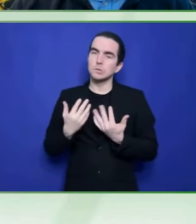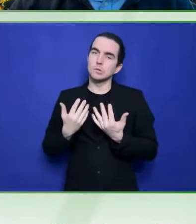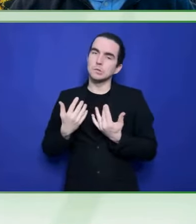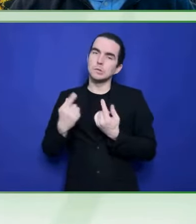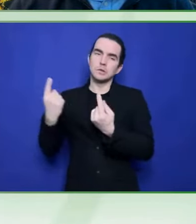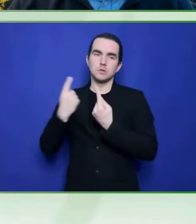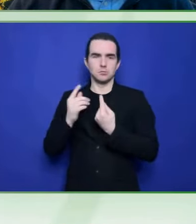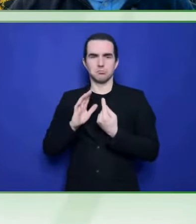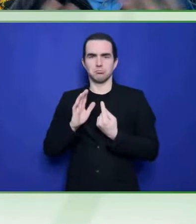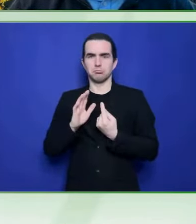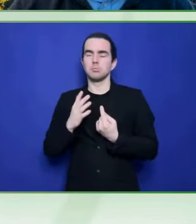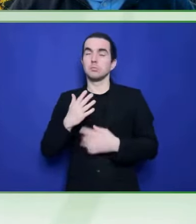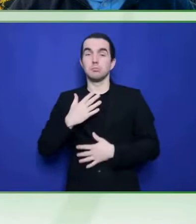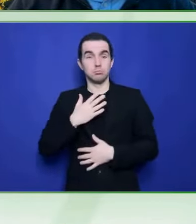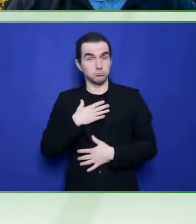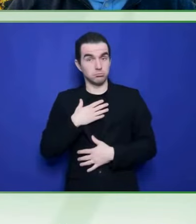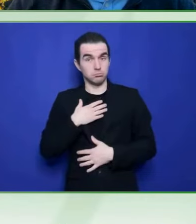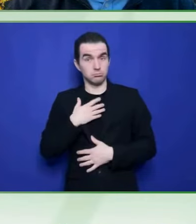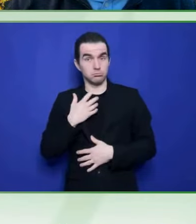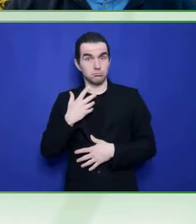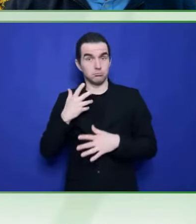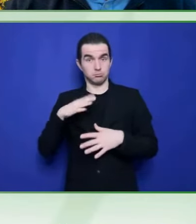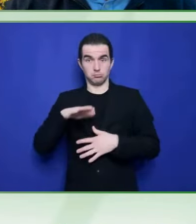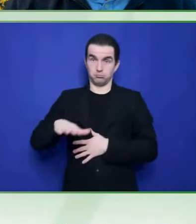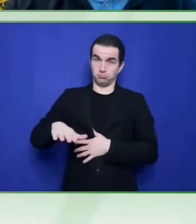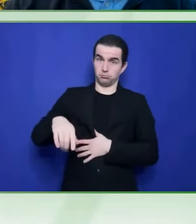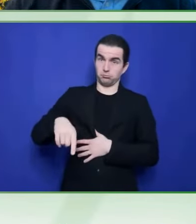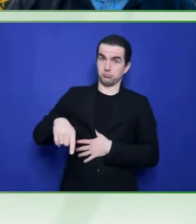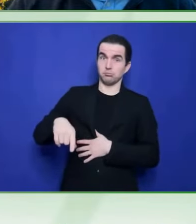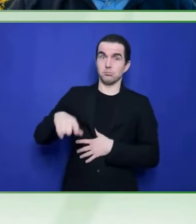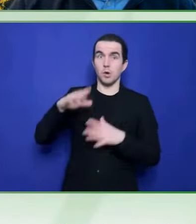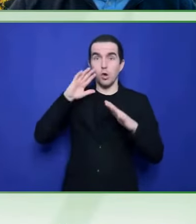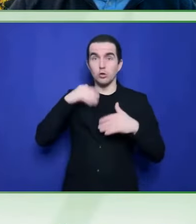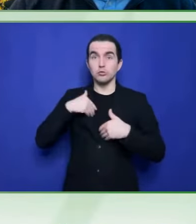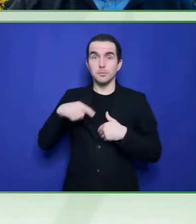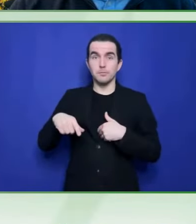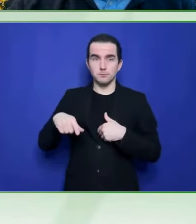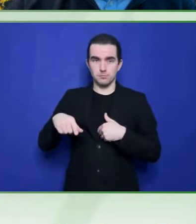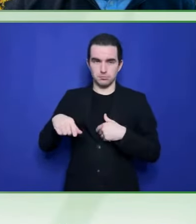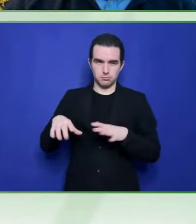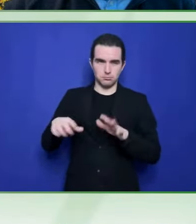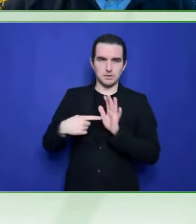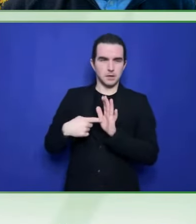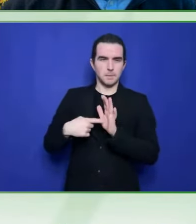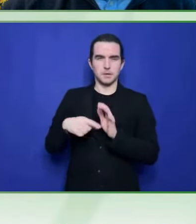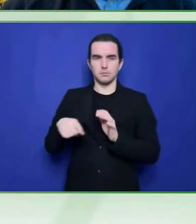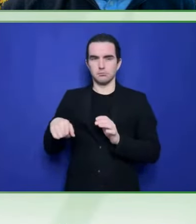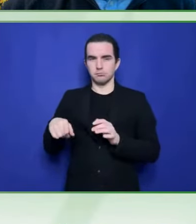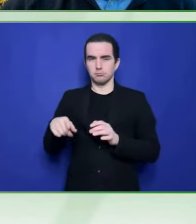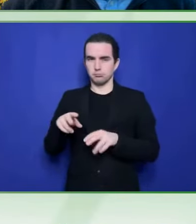he'll hear, to alleviate his anxiety that prevents him from traveling on public transport.